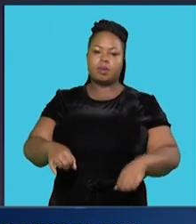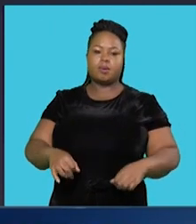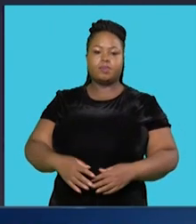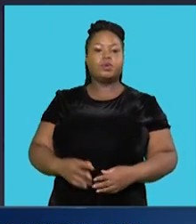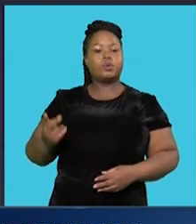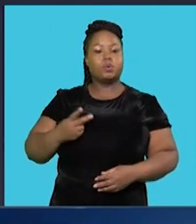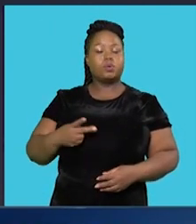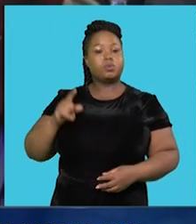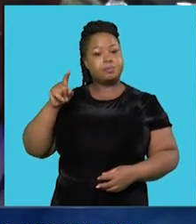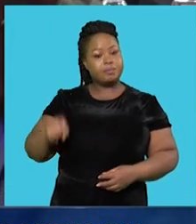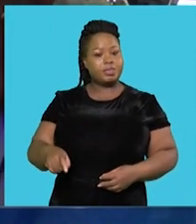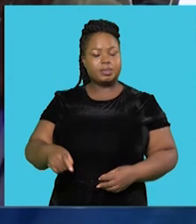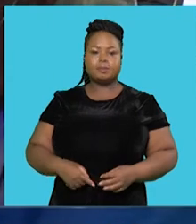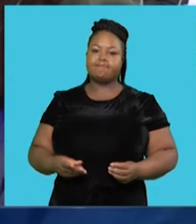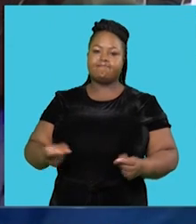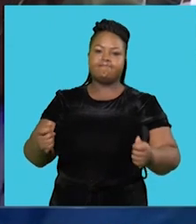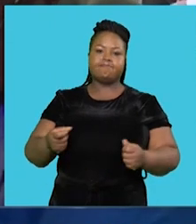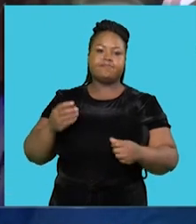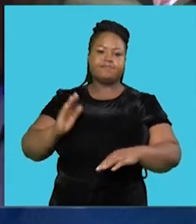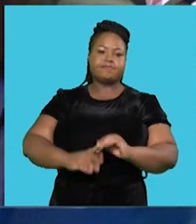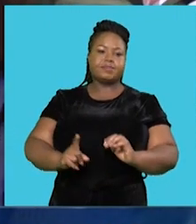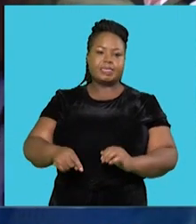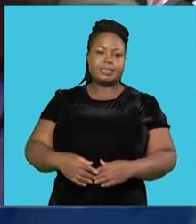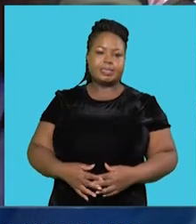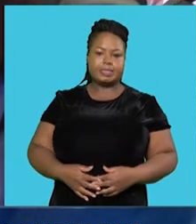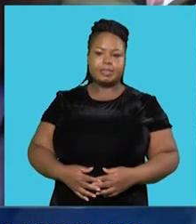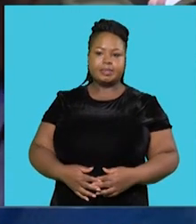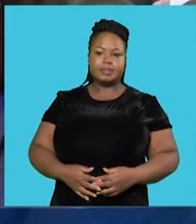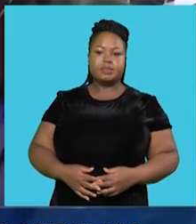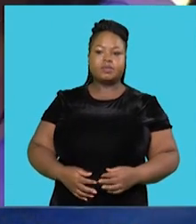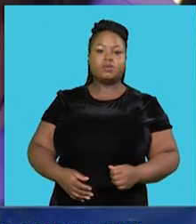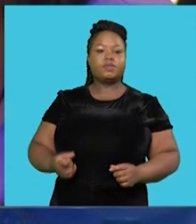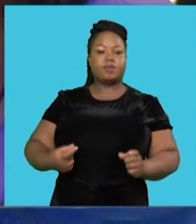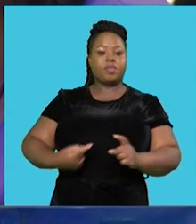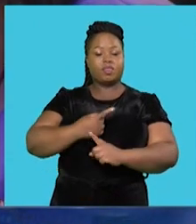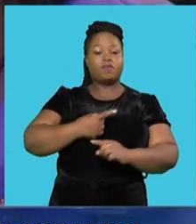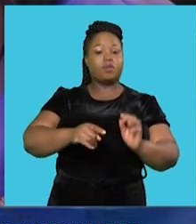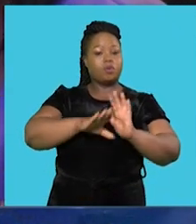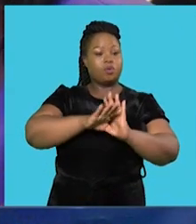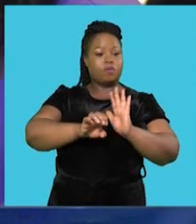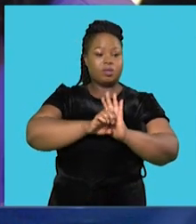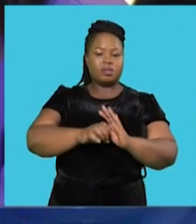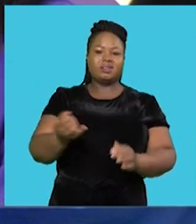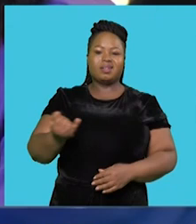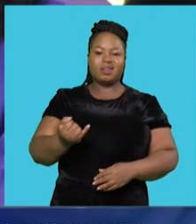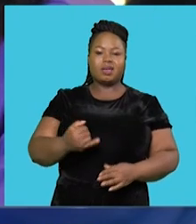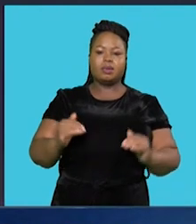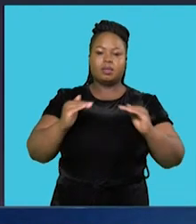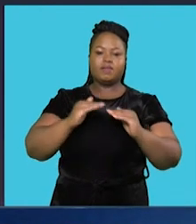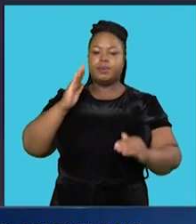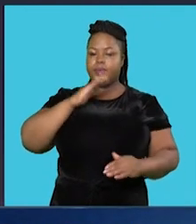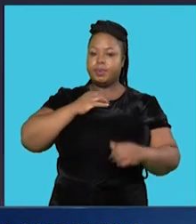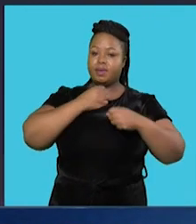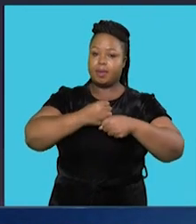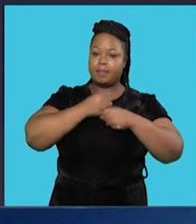with swift accountability measures violations of the code such as unfair campaign